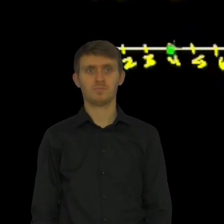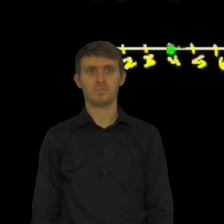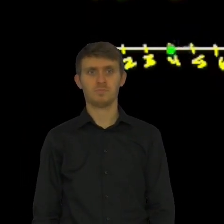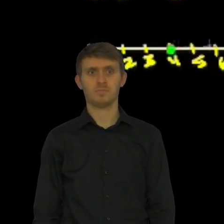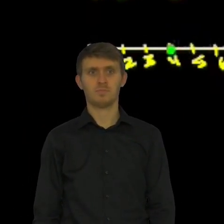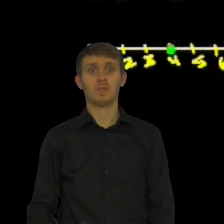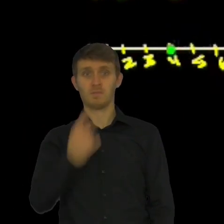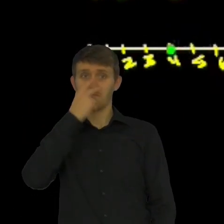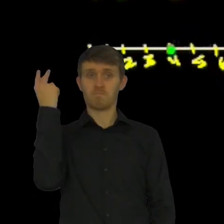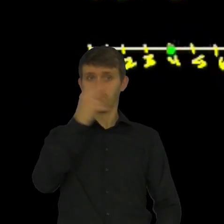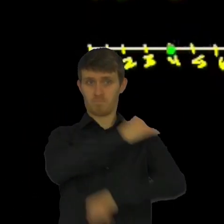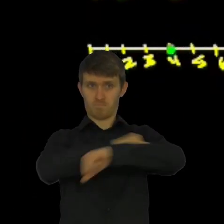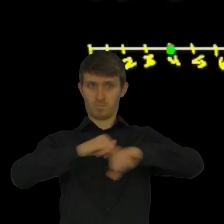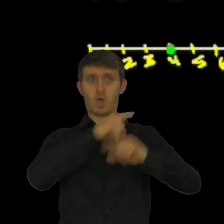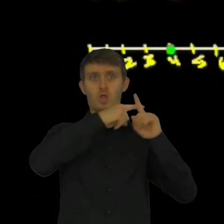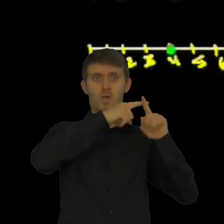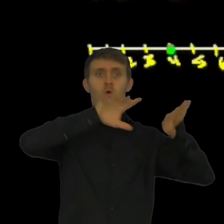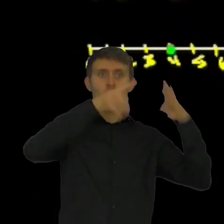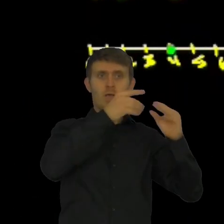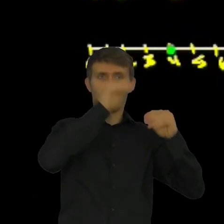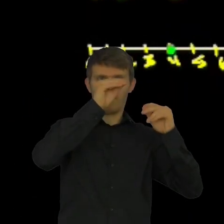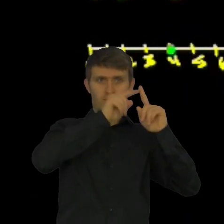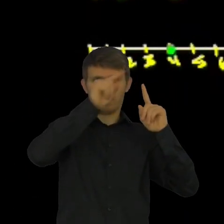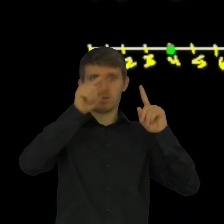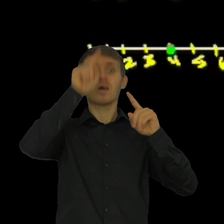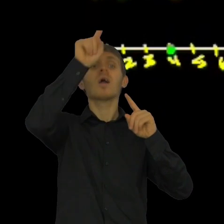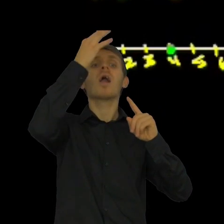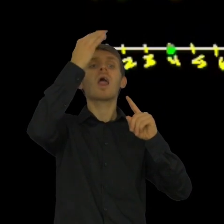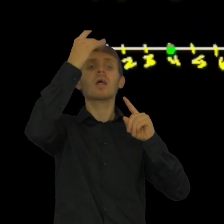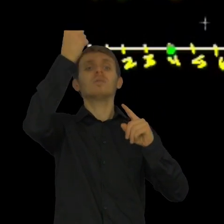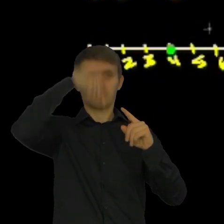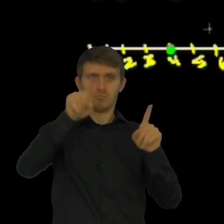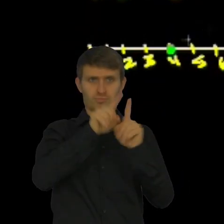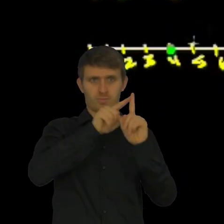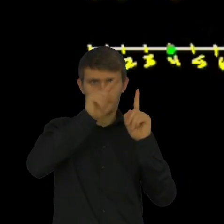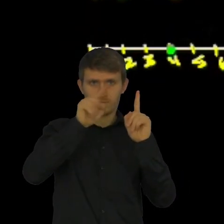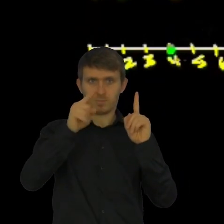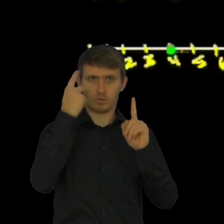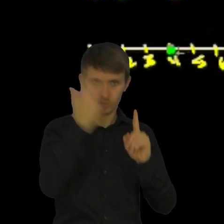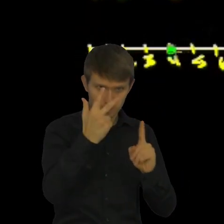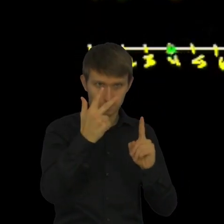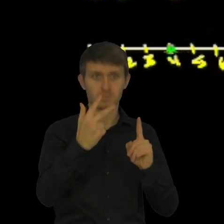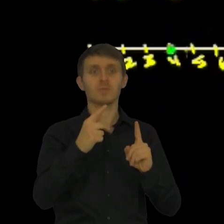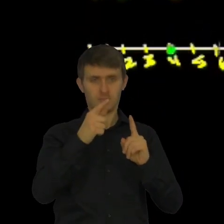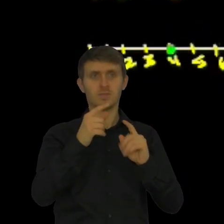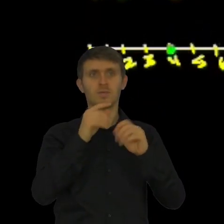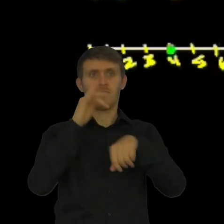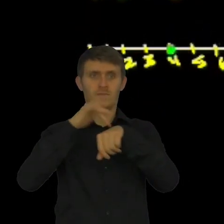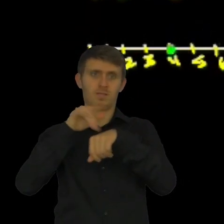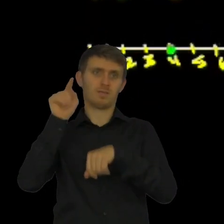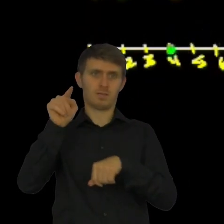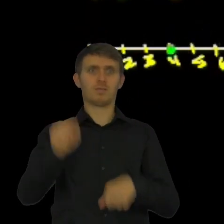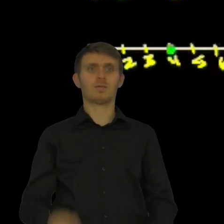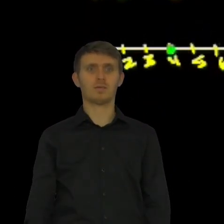is increasing along the number line line by that amount so in this casee we increased along the number line by three and so we went from four to